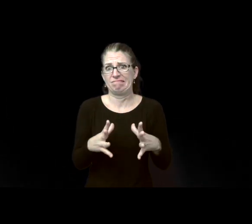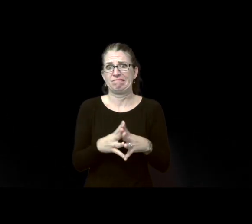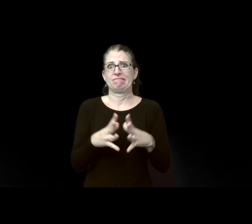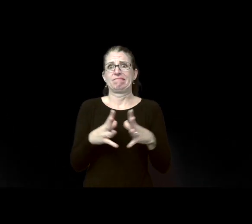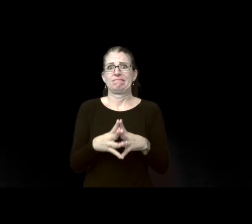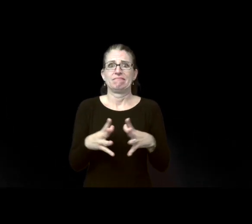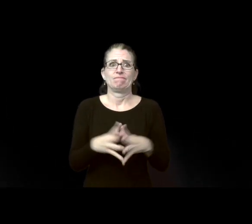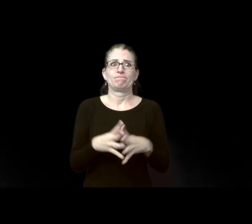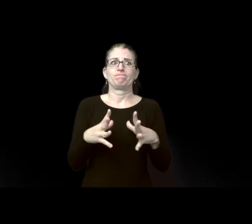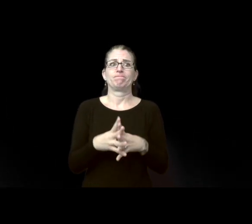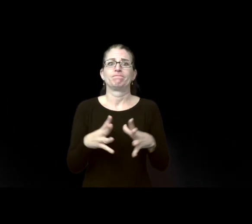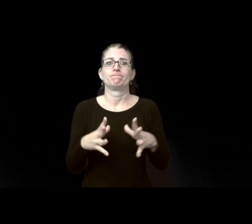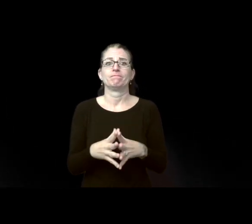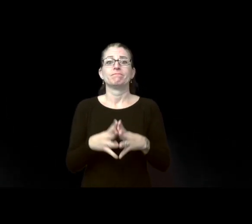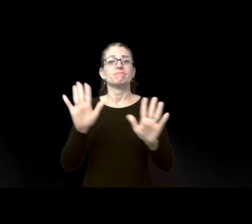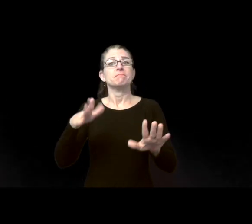Yeah.